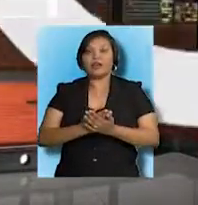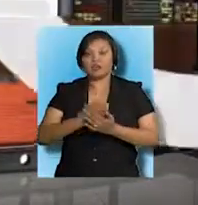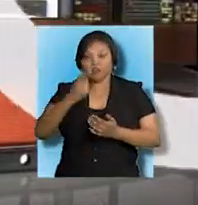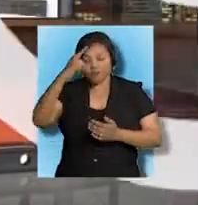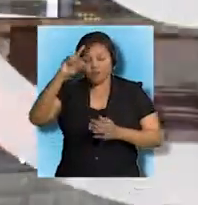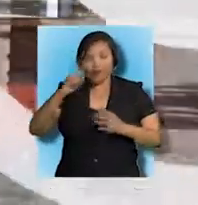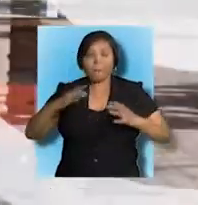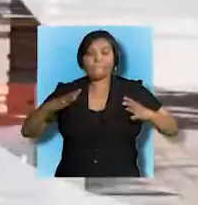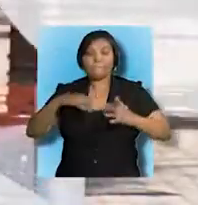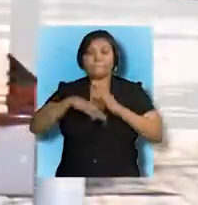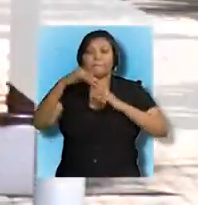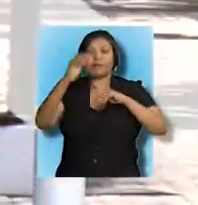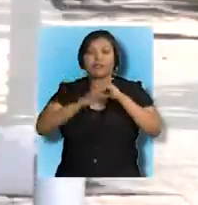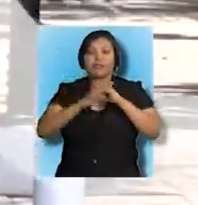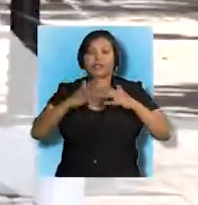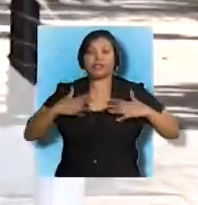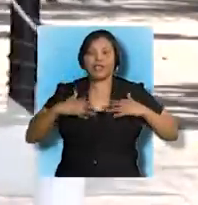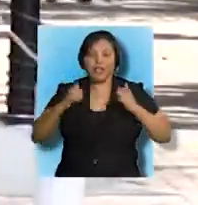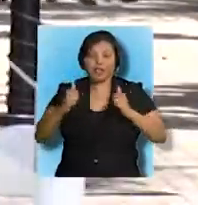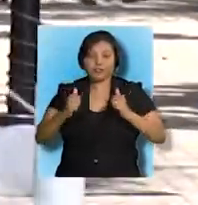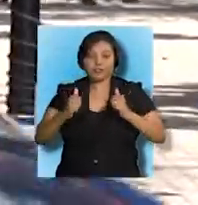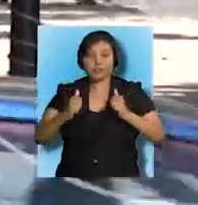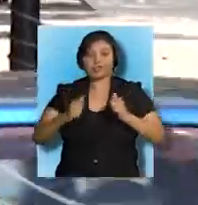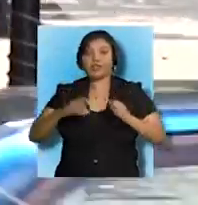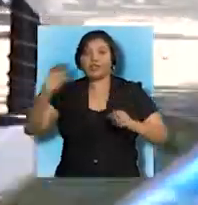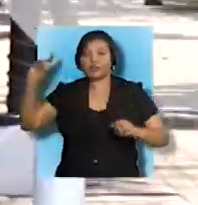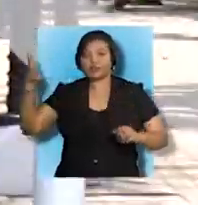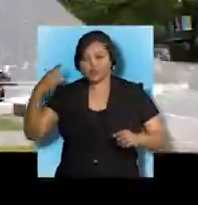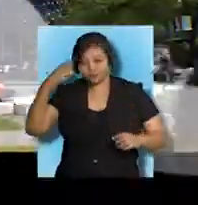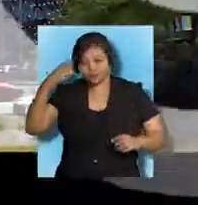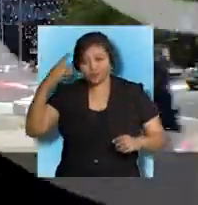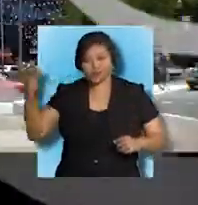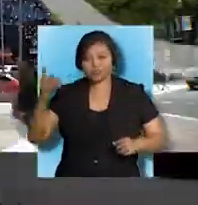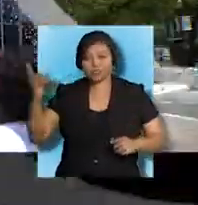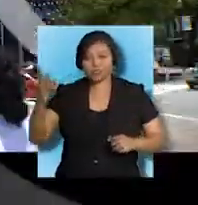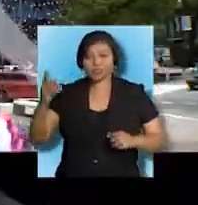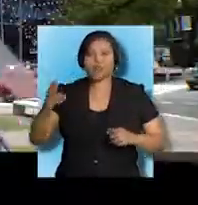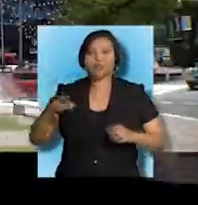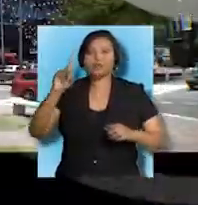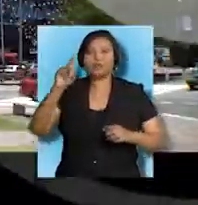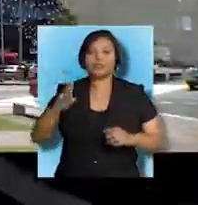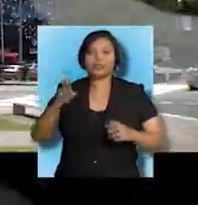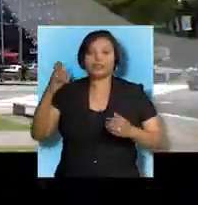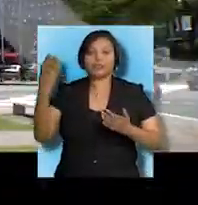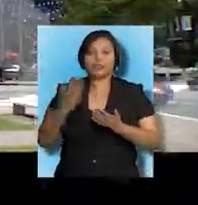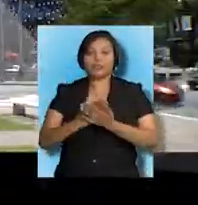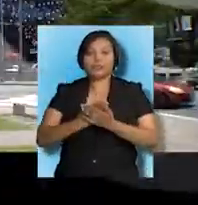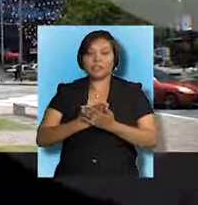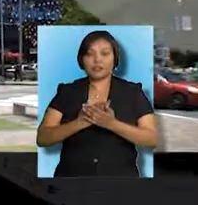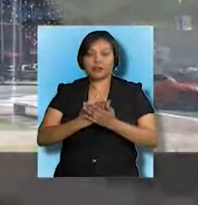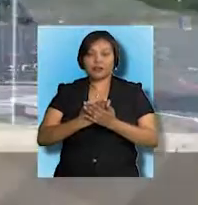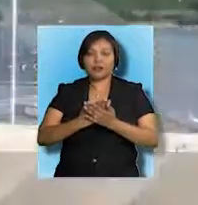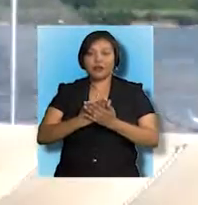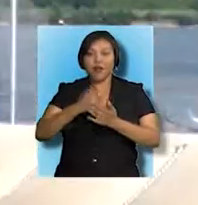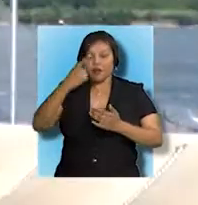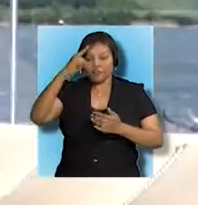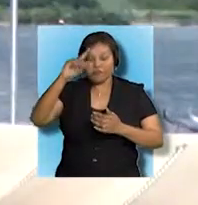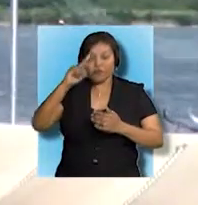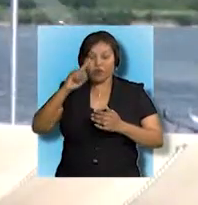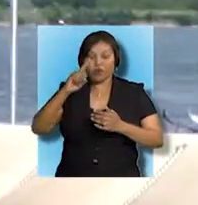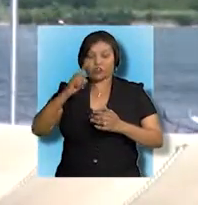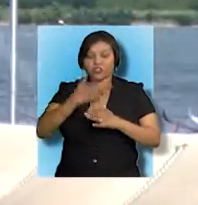We depend on the media for the free flow of information to allow citizens access to a wide and diverse range of